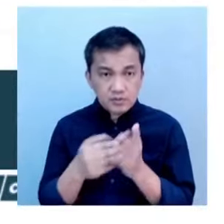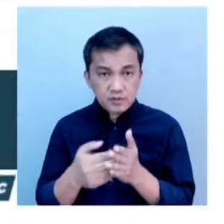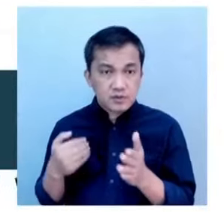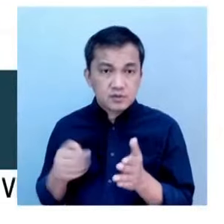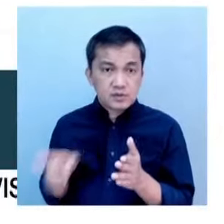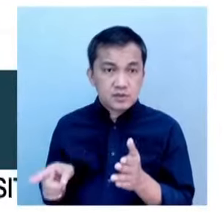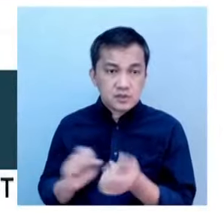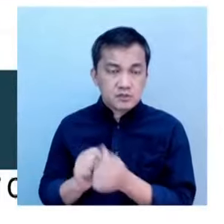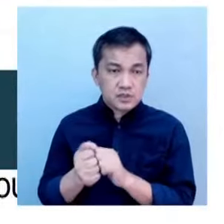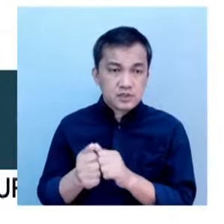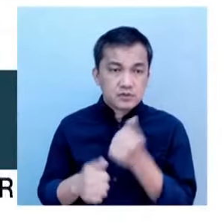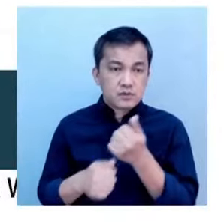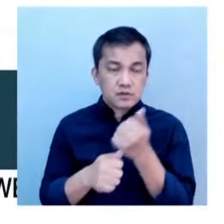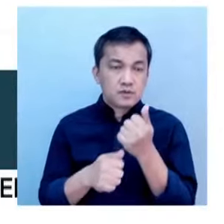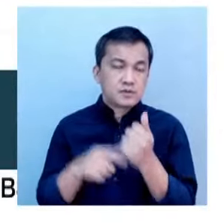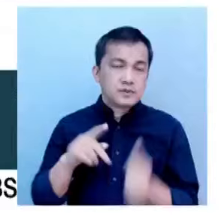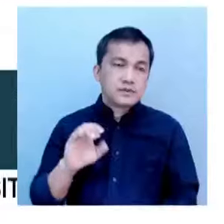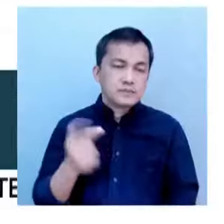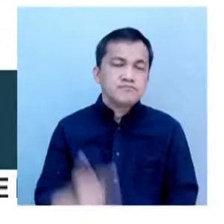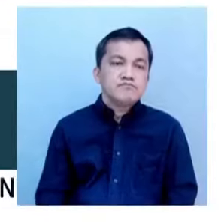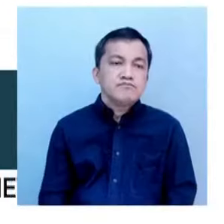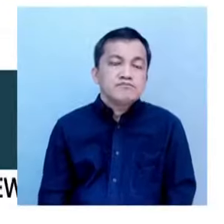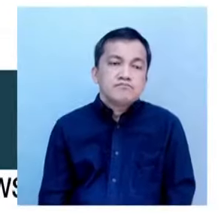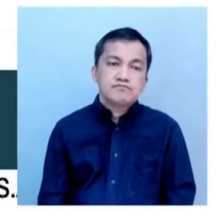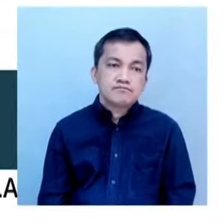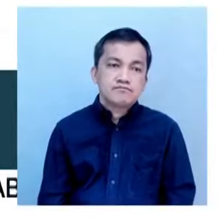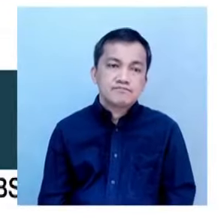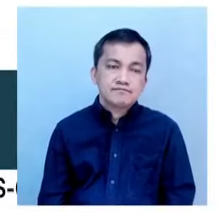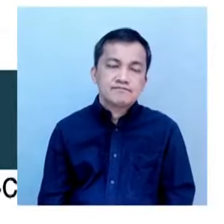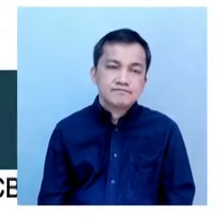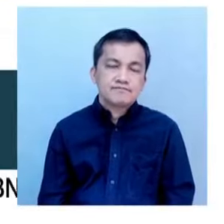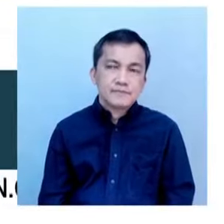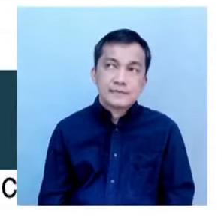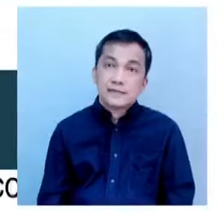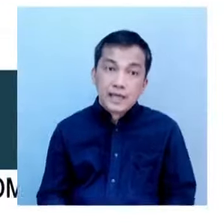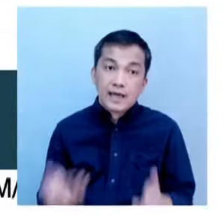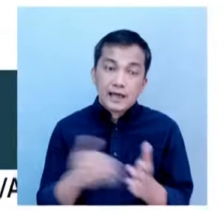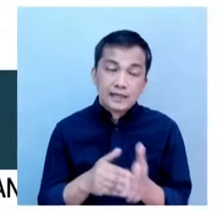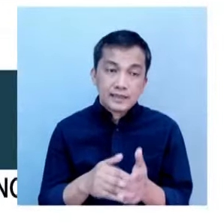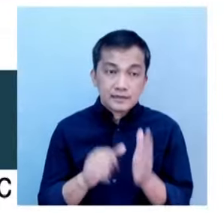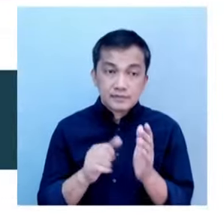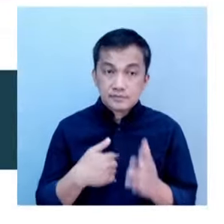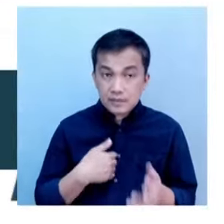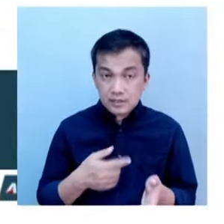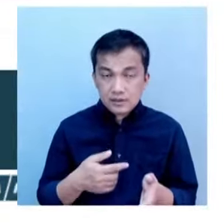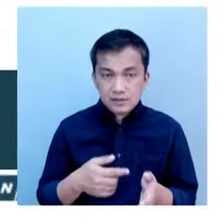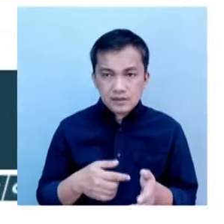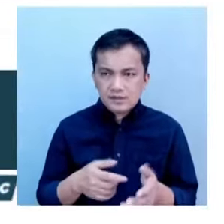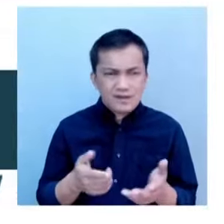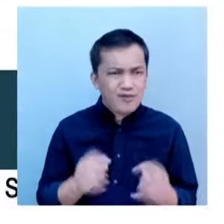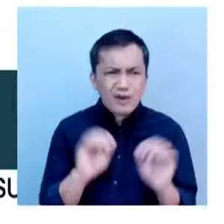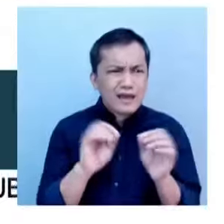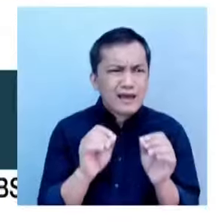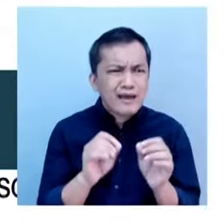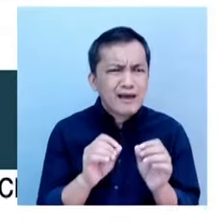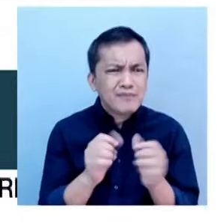become auxiliaries of the Coast Guard. Mm-hmm. So again, no. Let me stress that it doesn't make sense